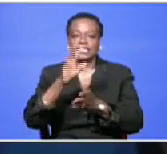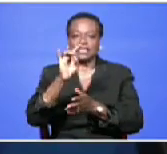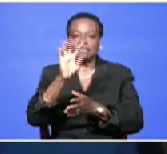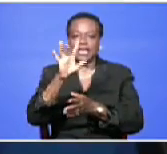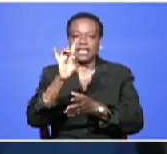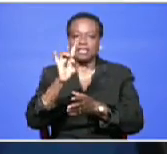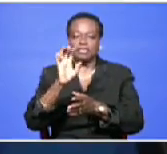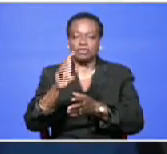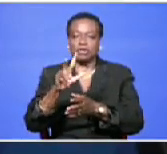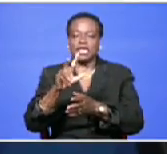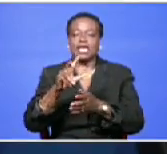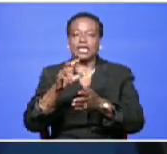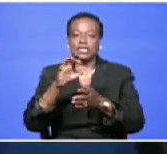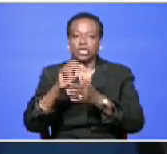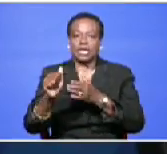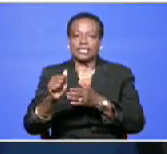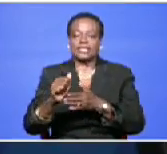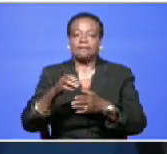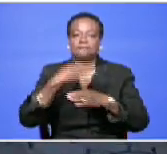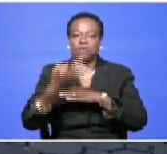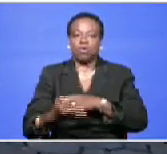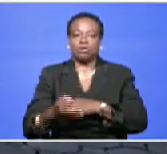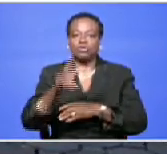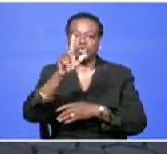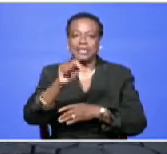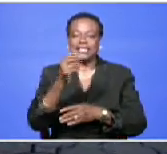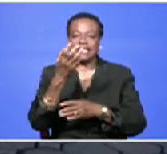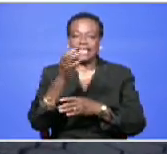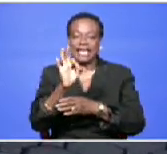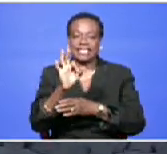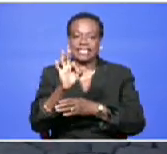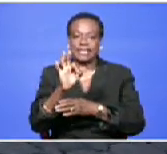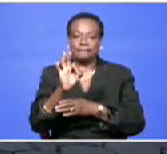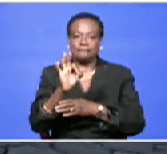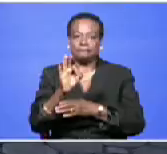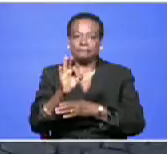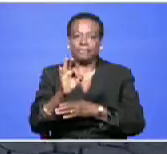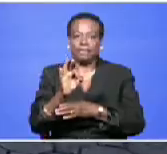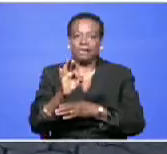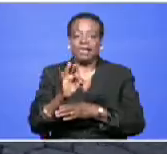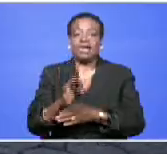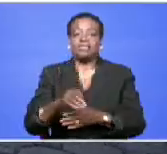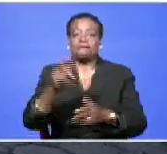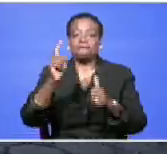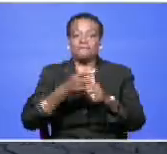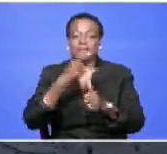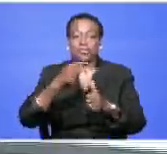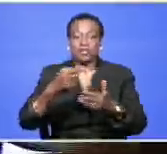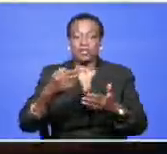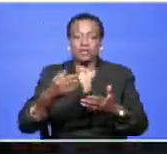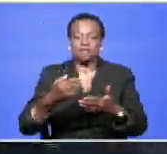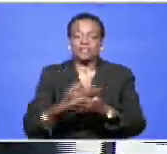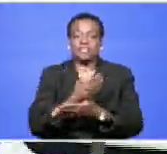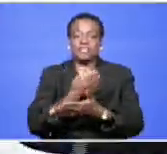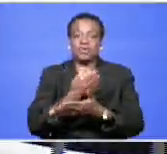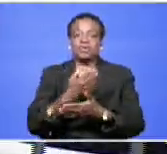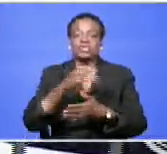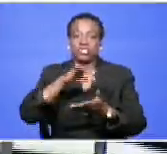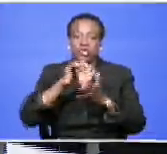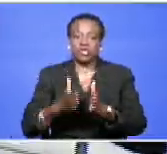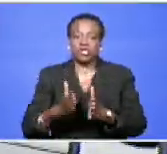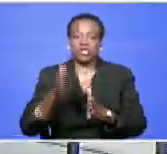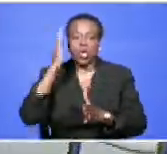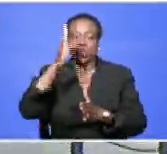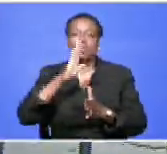$33,780 as of fall 2019. Although new first-year students will begin paying the 15% increase